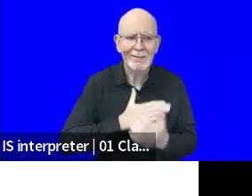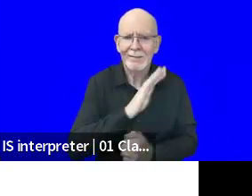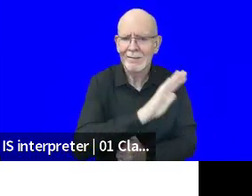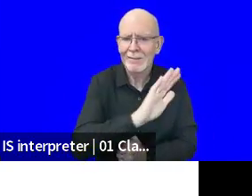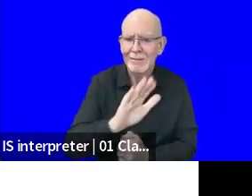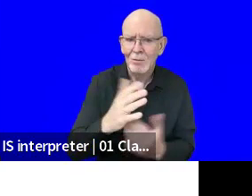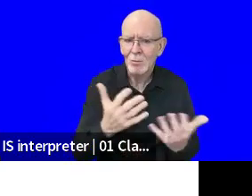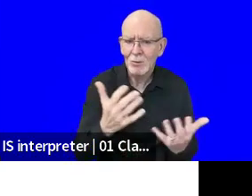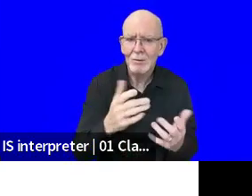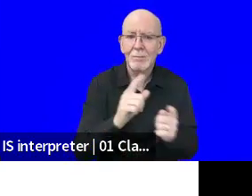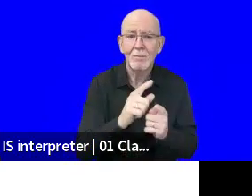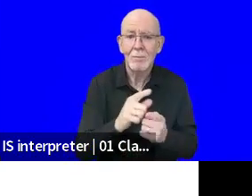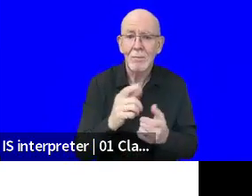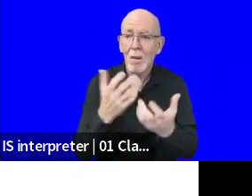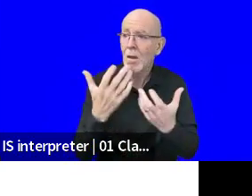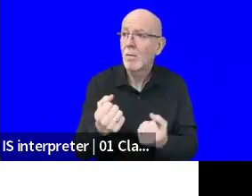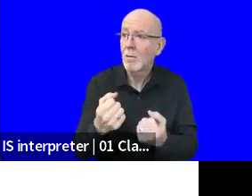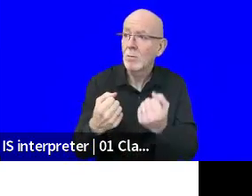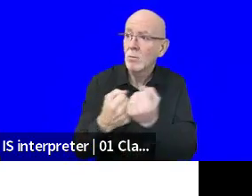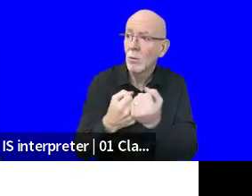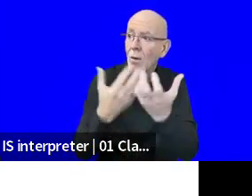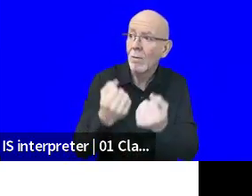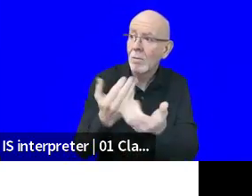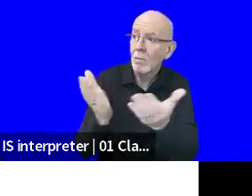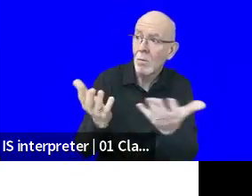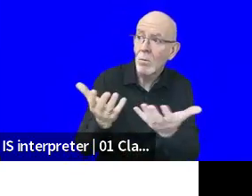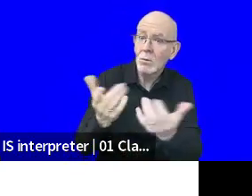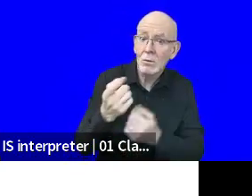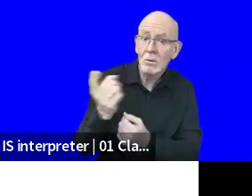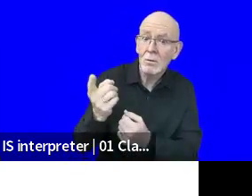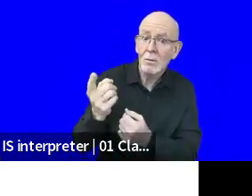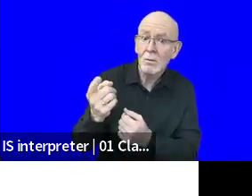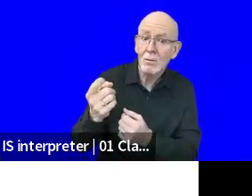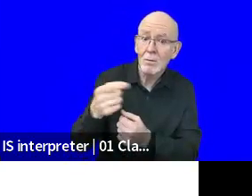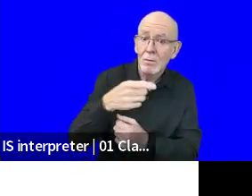which exists between the required and existed support.